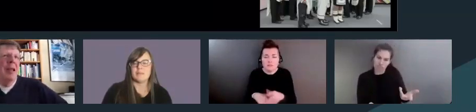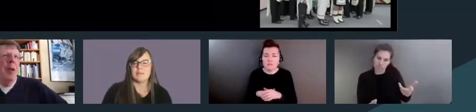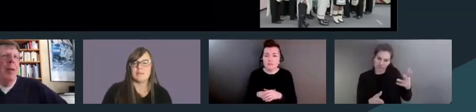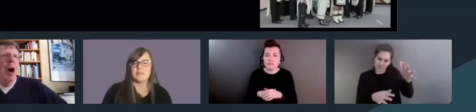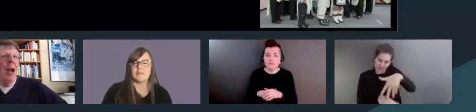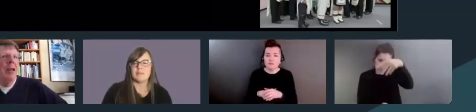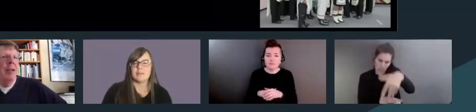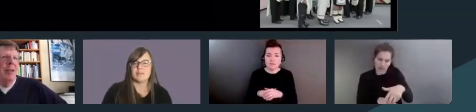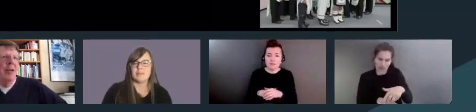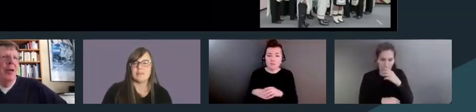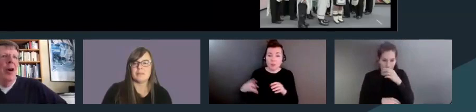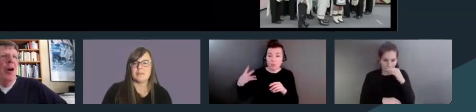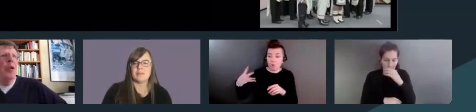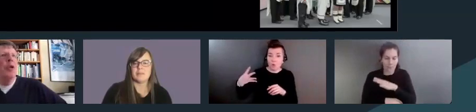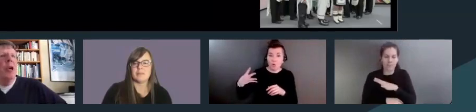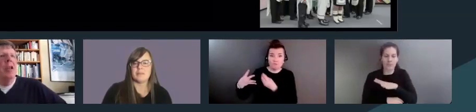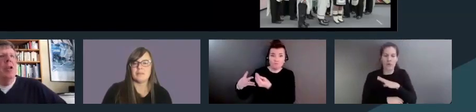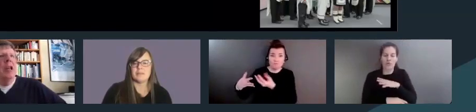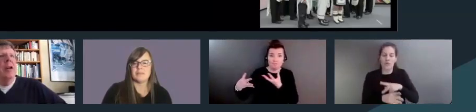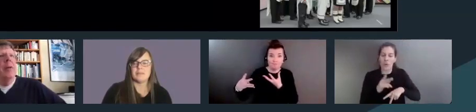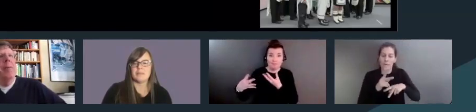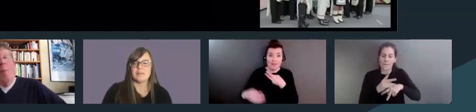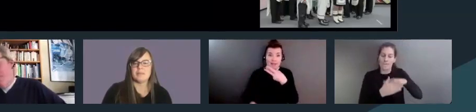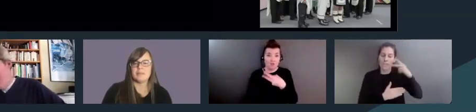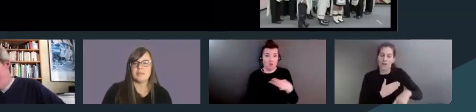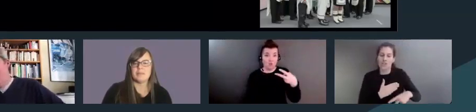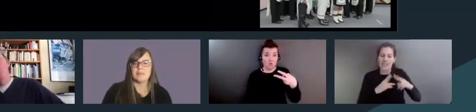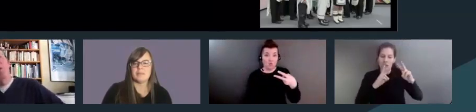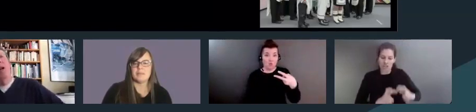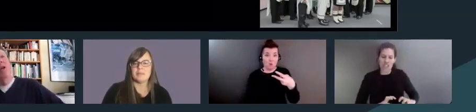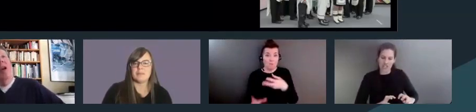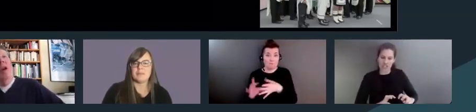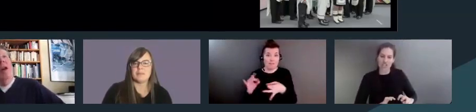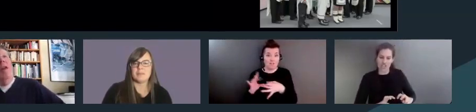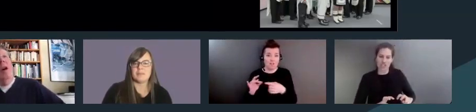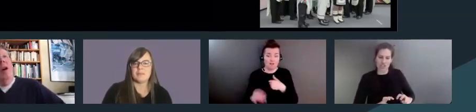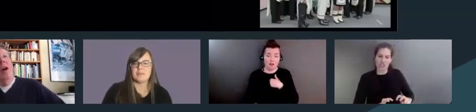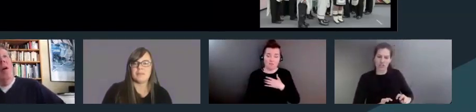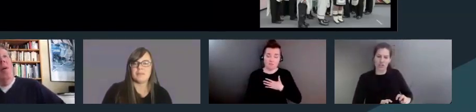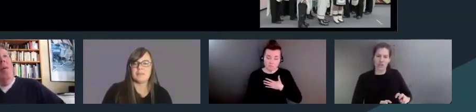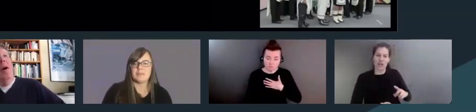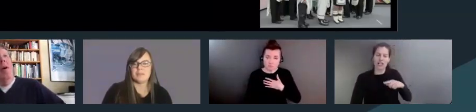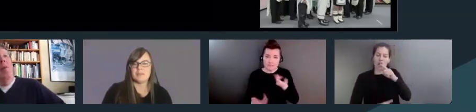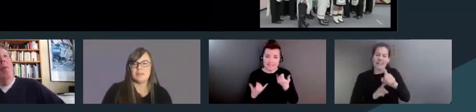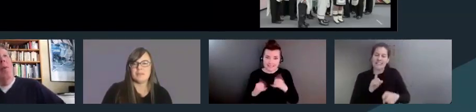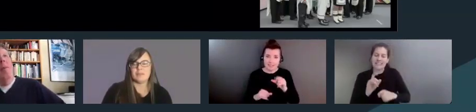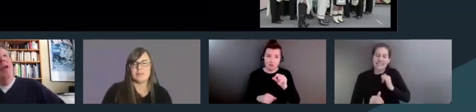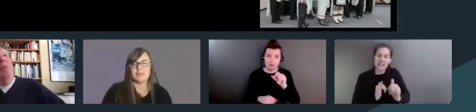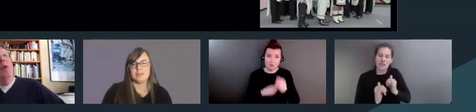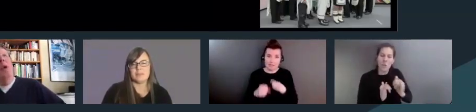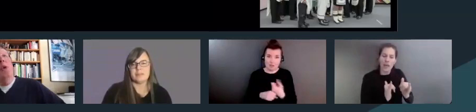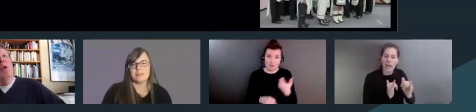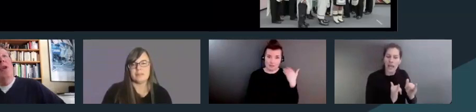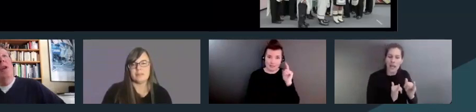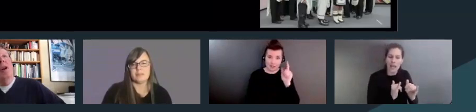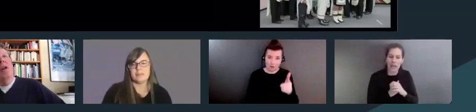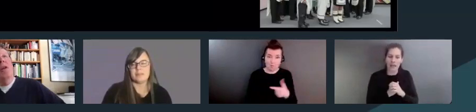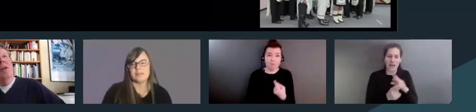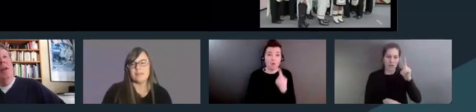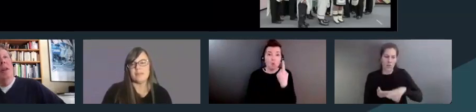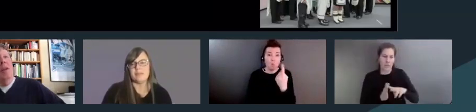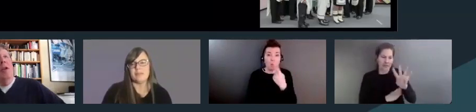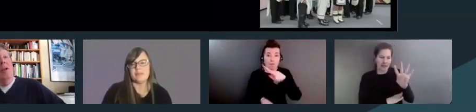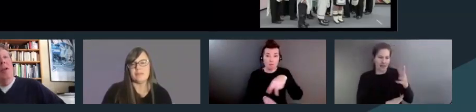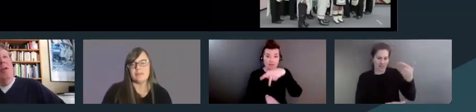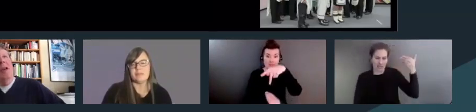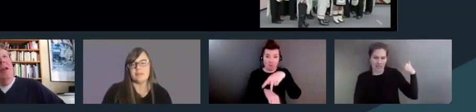stick in my mind almost 20 years later. The first one was a principal who was the